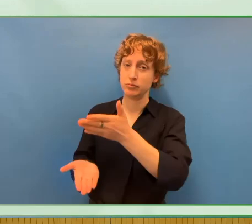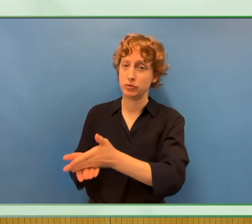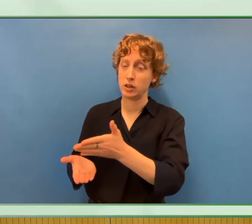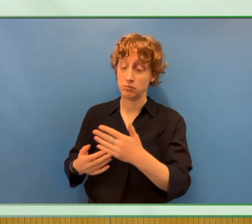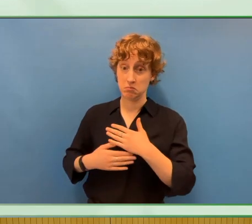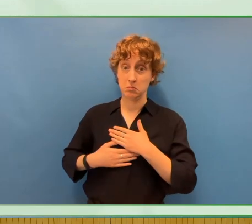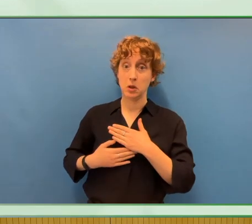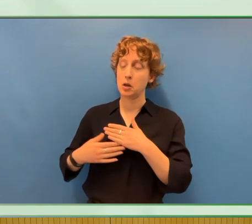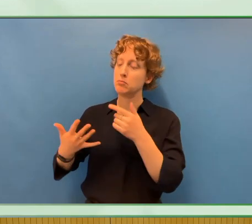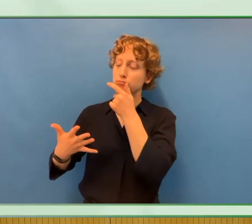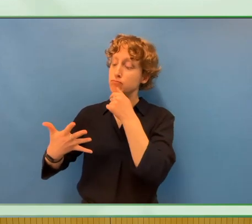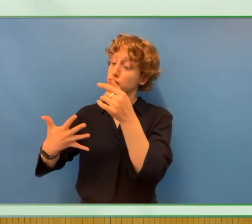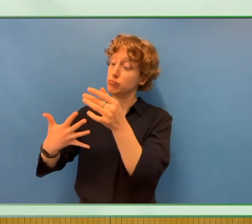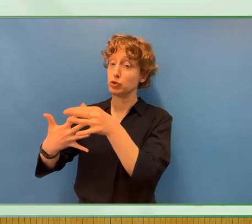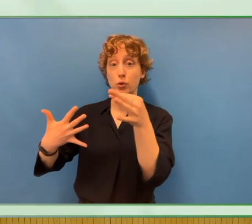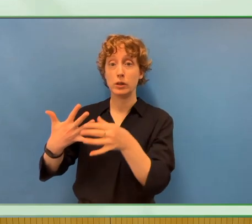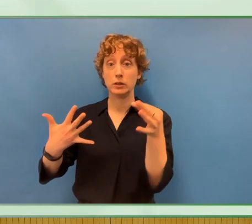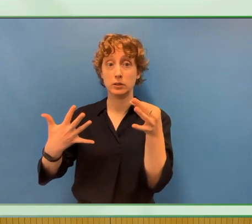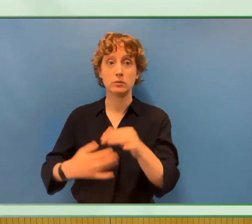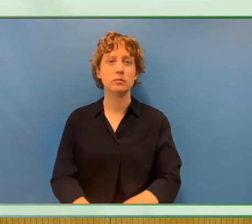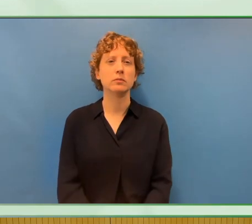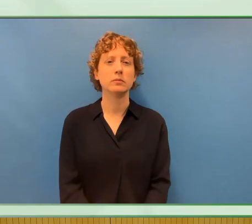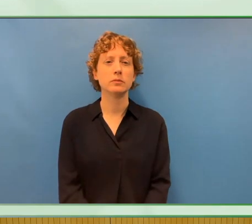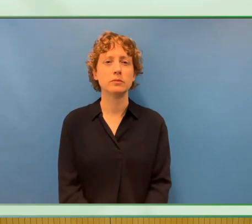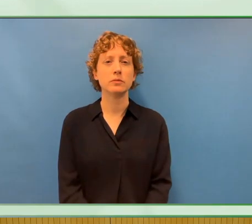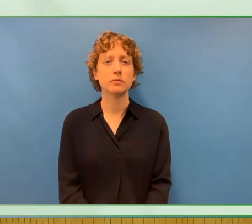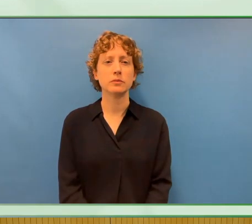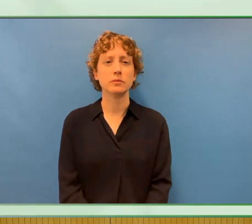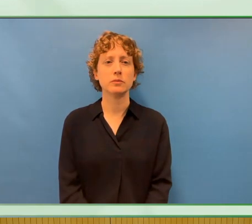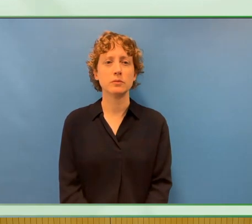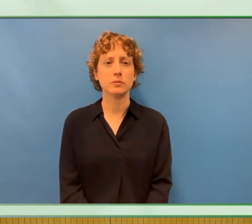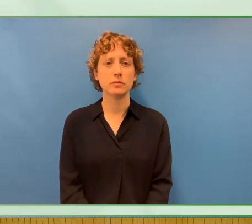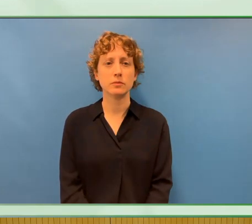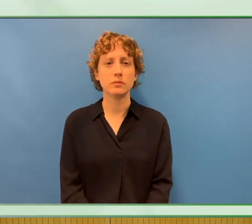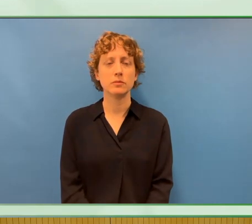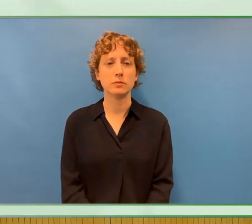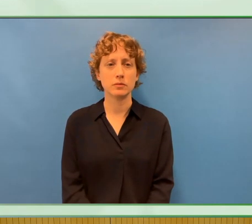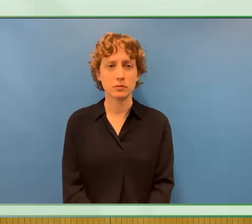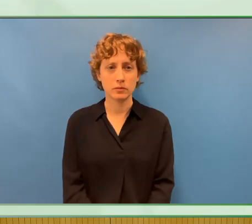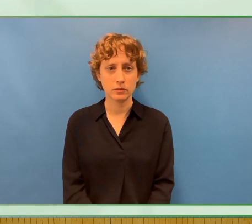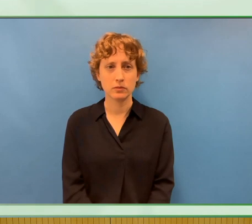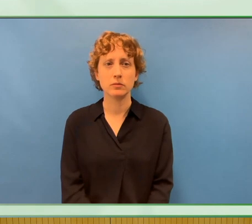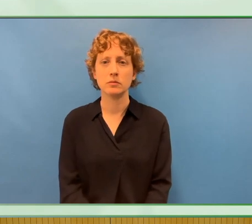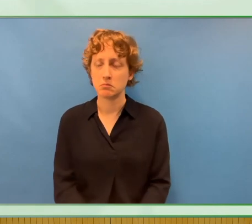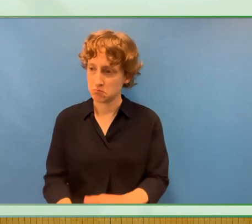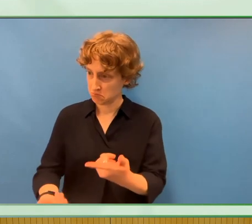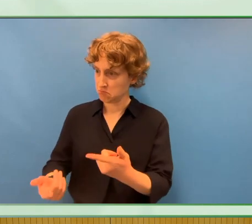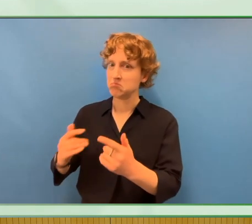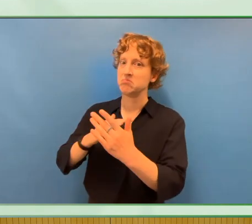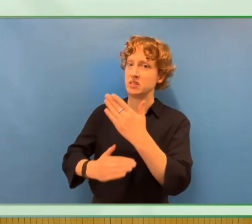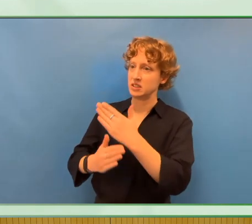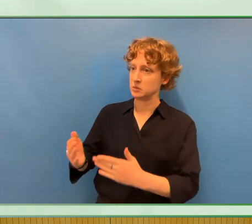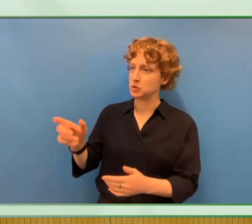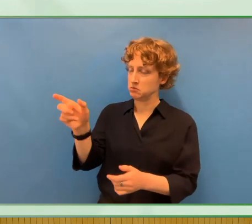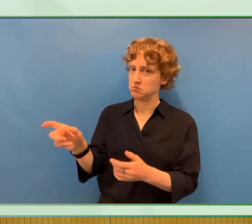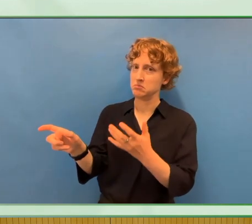You're entitled to reasonable adjustments. That's how you treat people on an equal basis who have disabilities. I refuse to do that because I'm